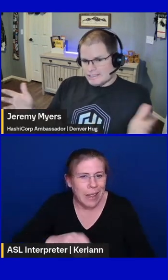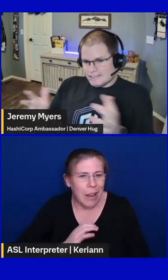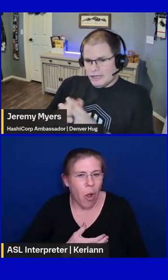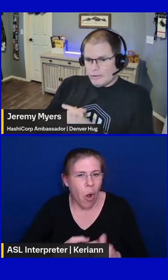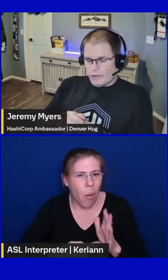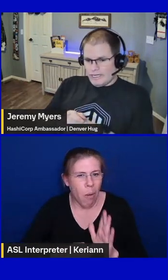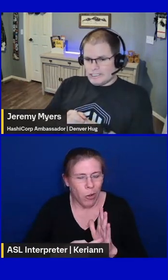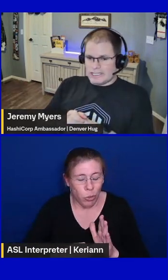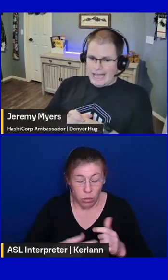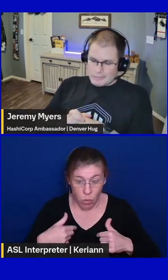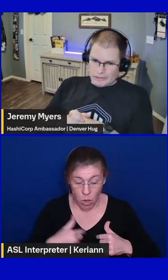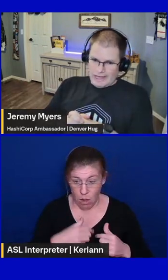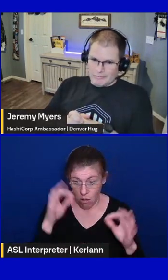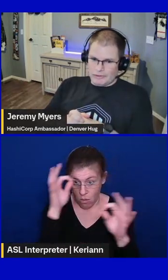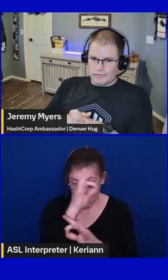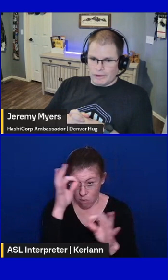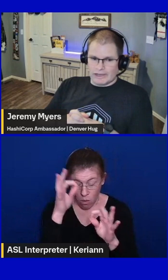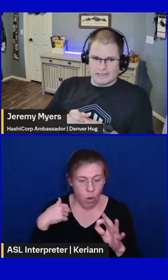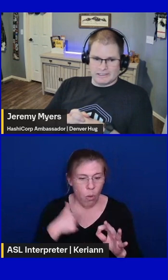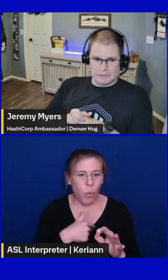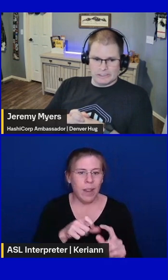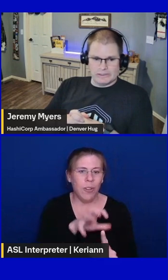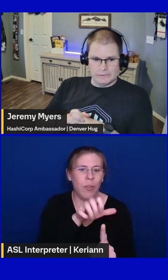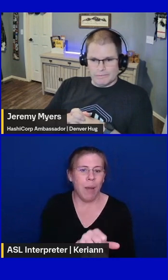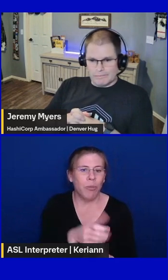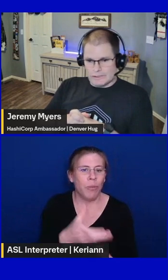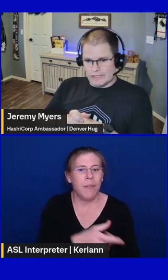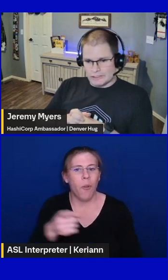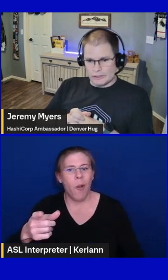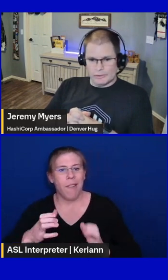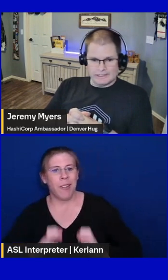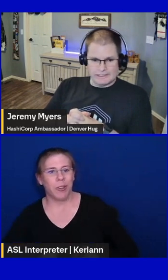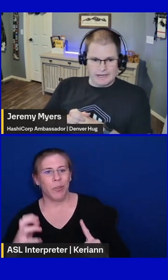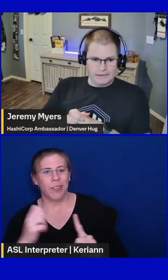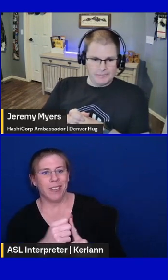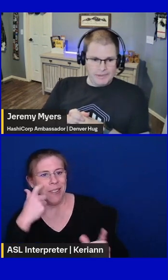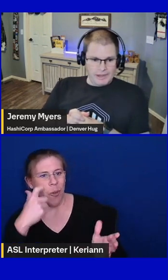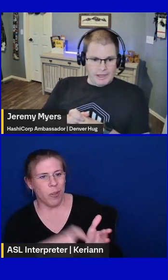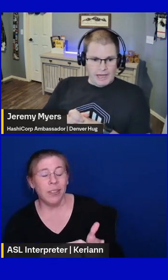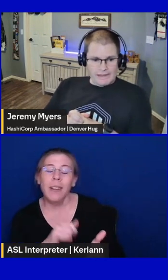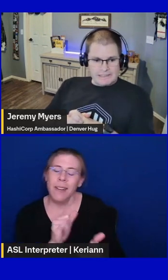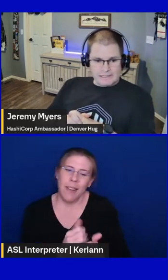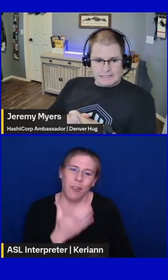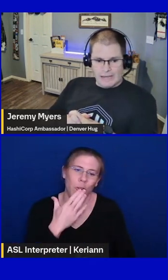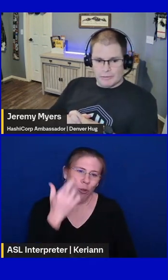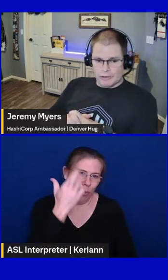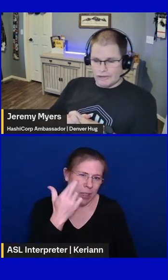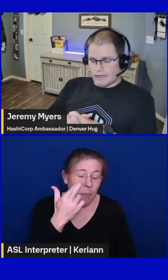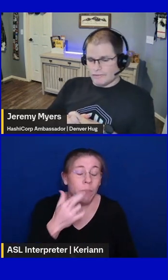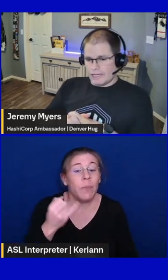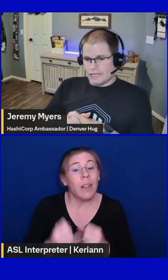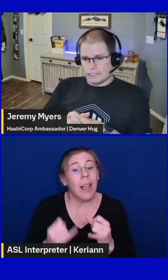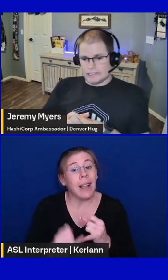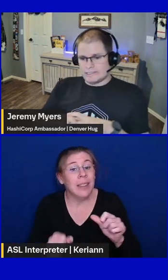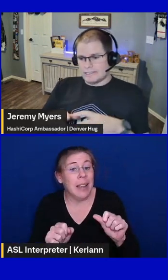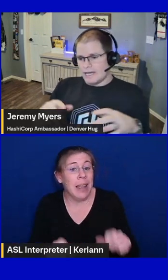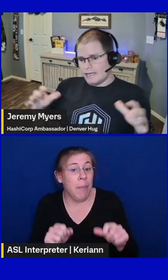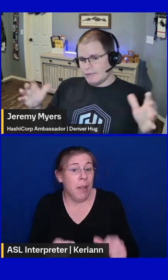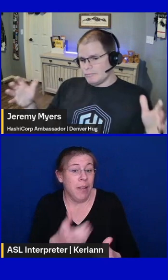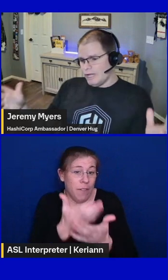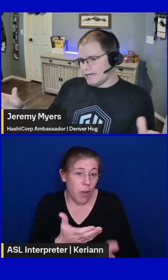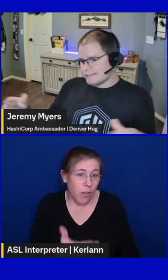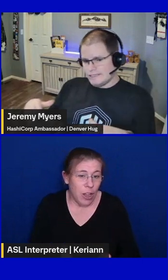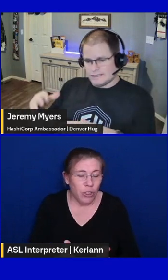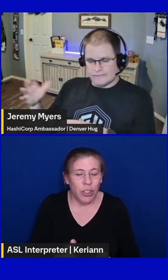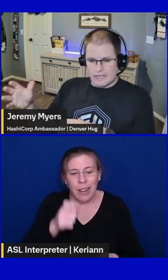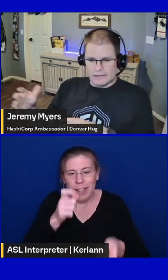to us, we need to capture that before our customers do. So that's a good reason there. And lastly is capability verification.